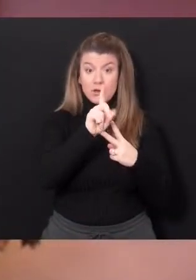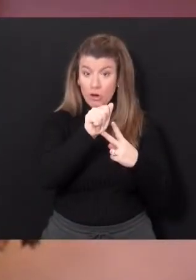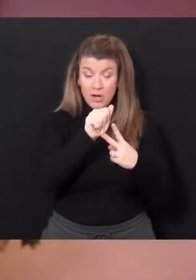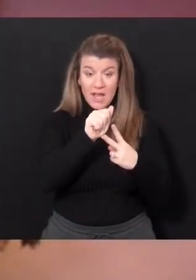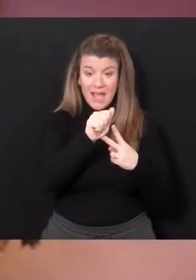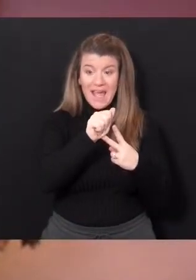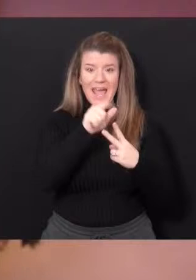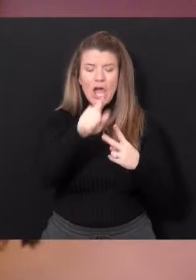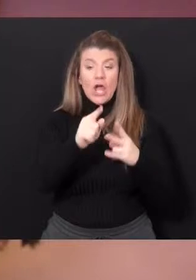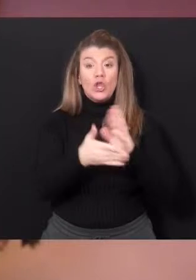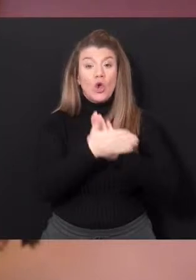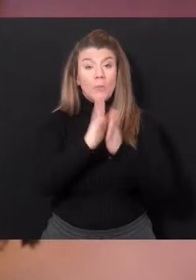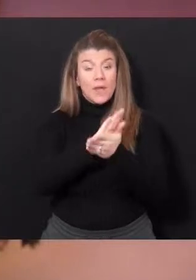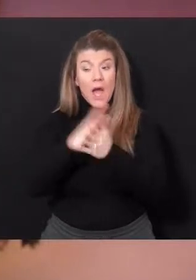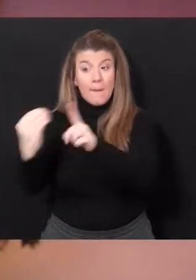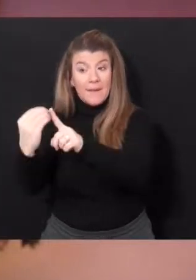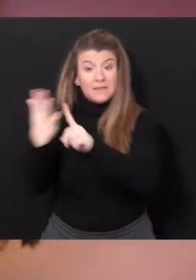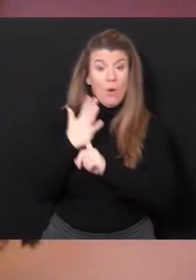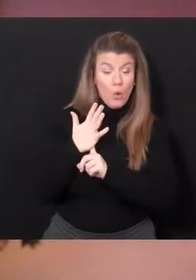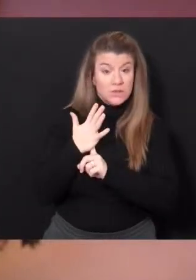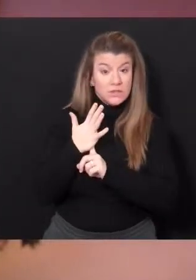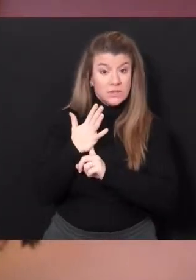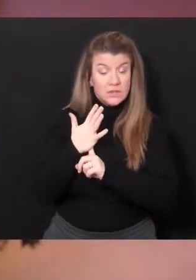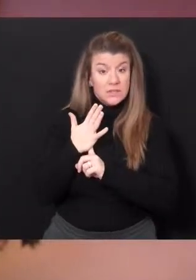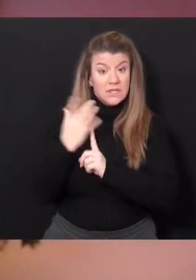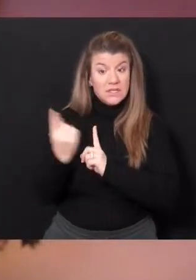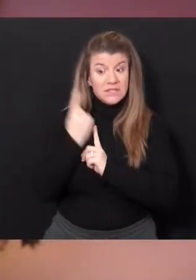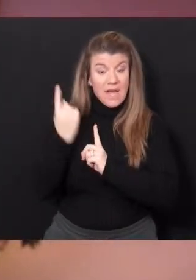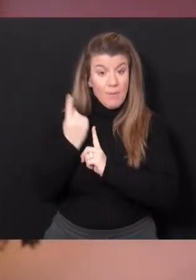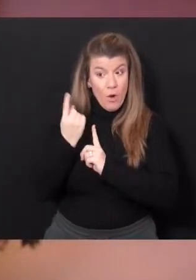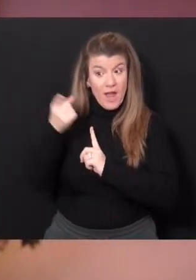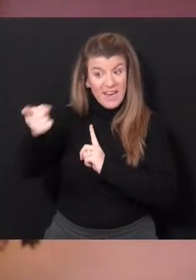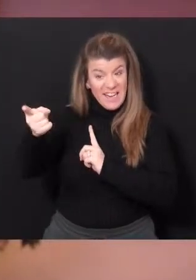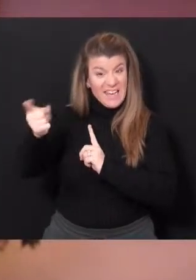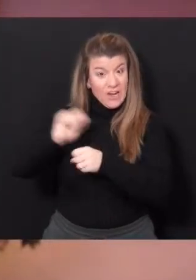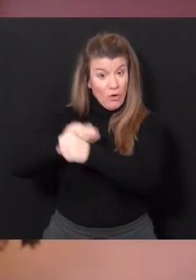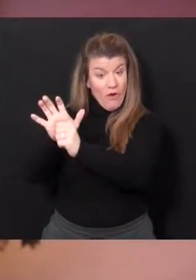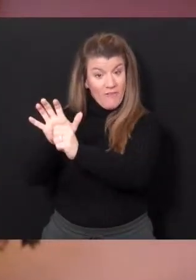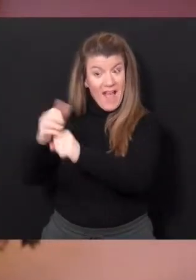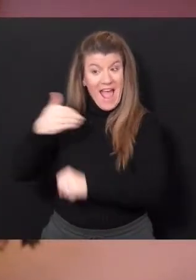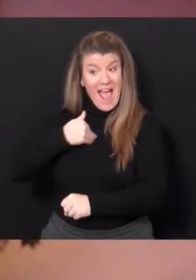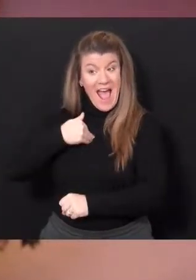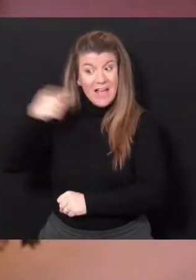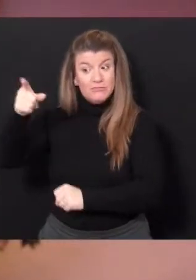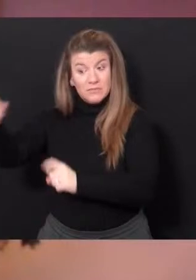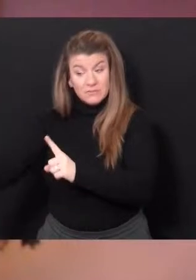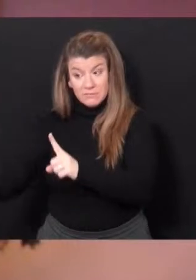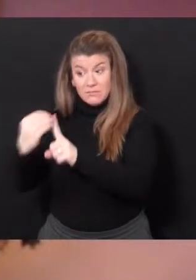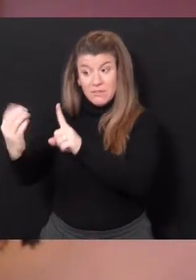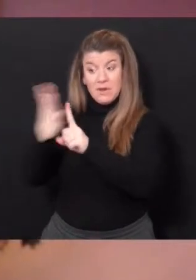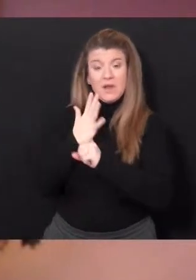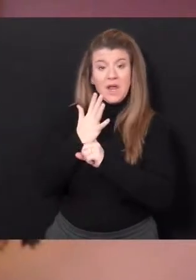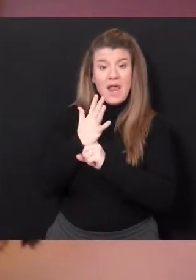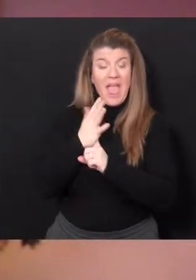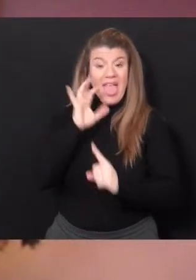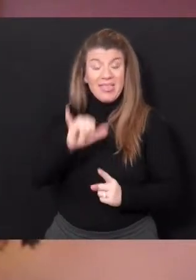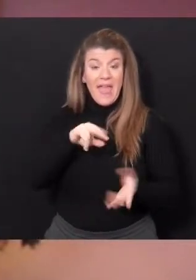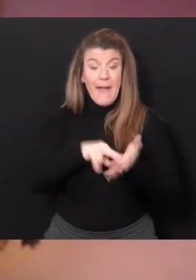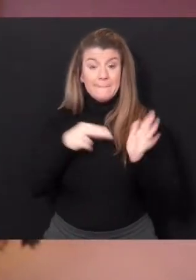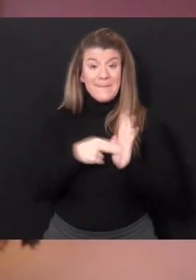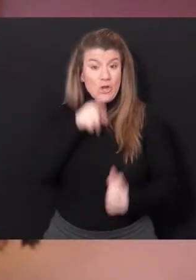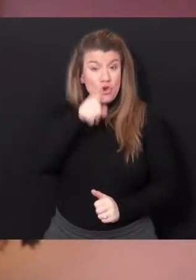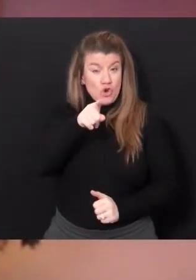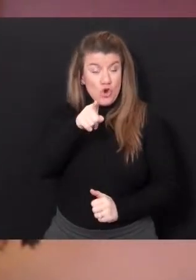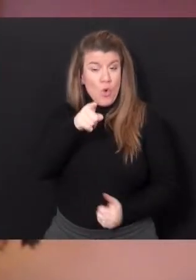you become exposed to somebody who is diagnosed with COVID-19, you won't necessarily have to